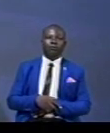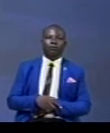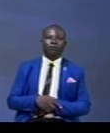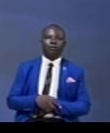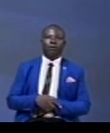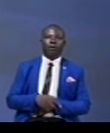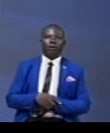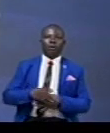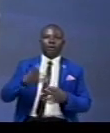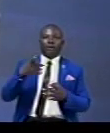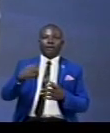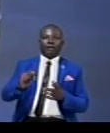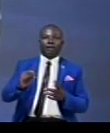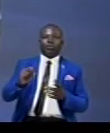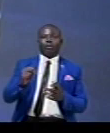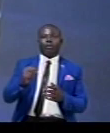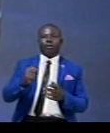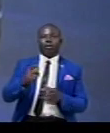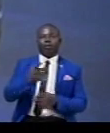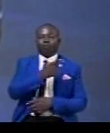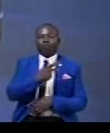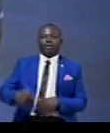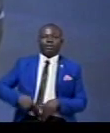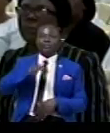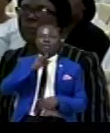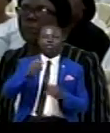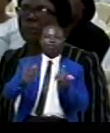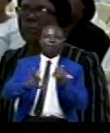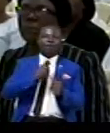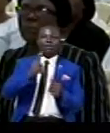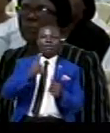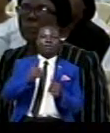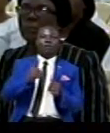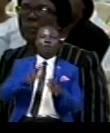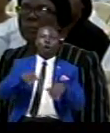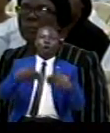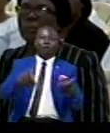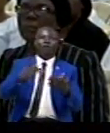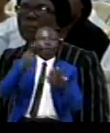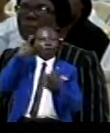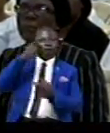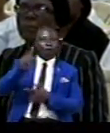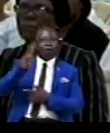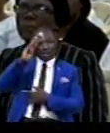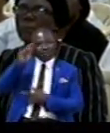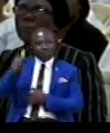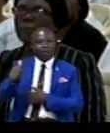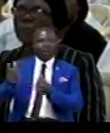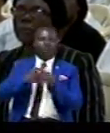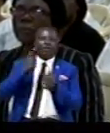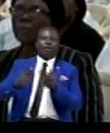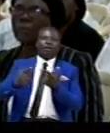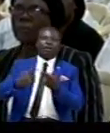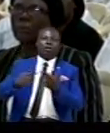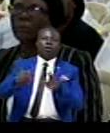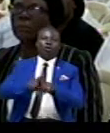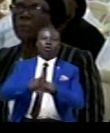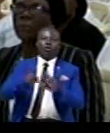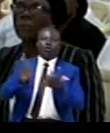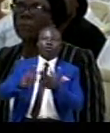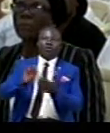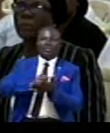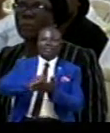Praise the Lord. The priest is to first offer for himself, and then they also to sanctify the tabernacle